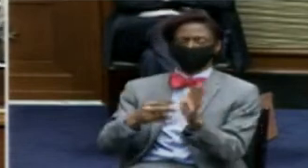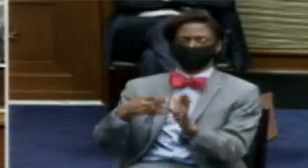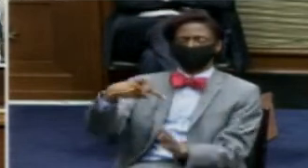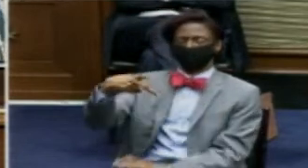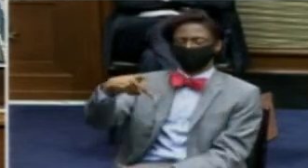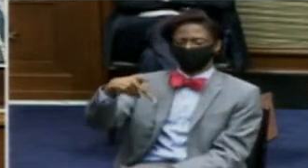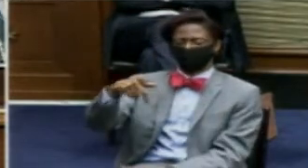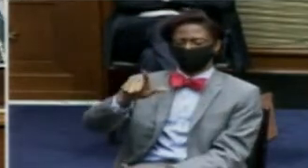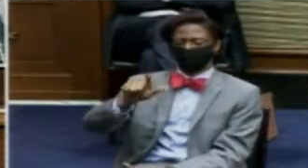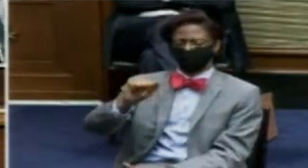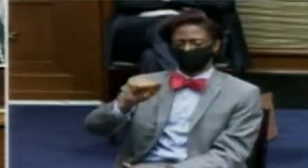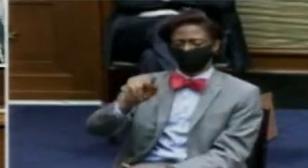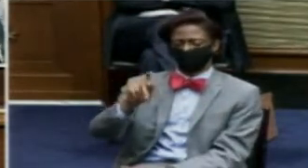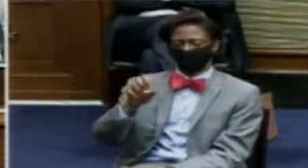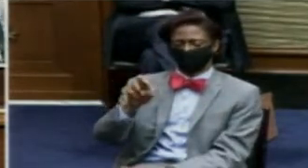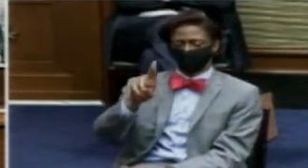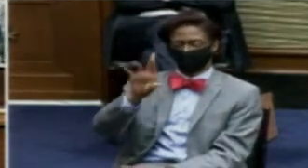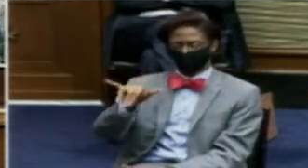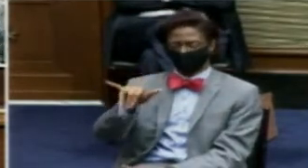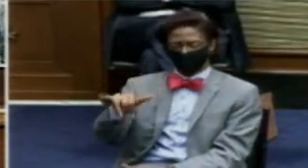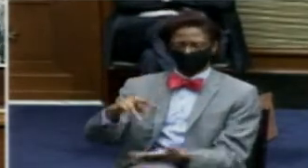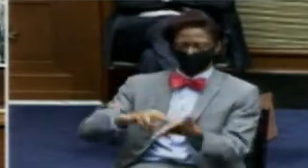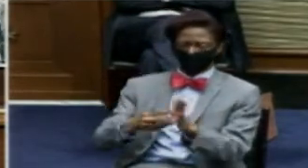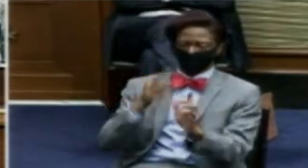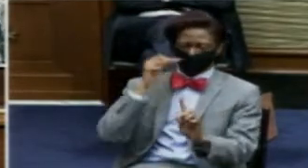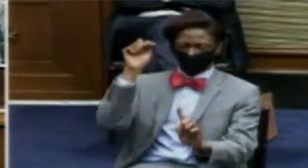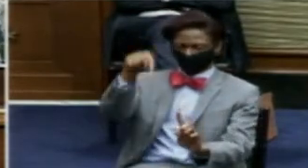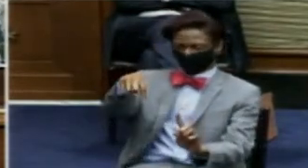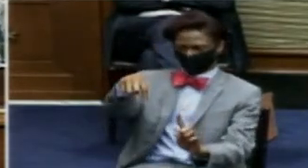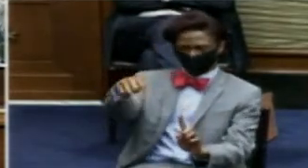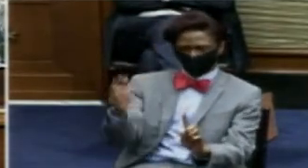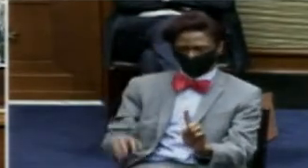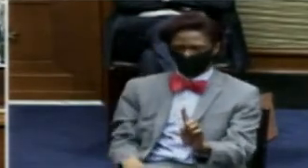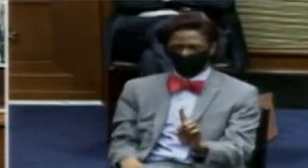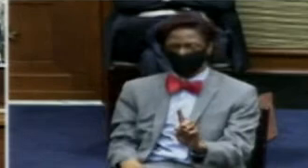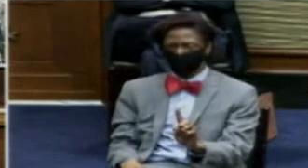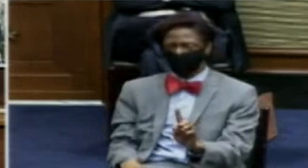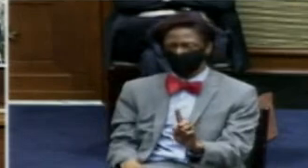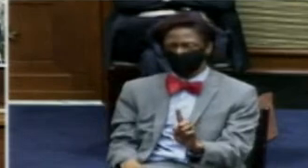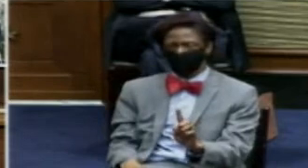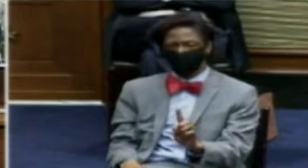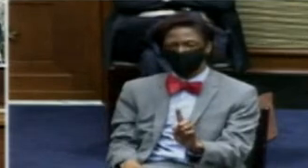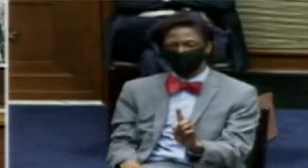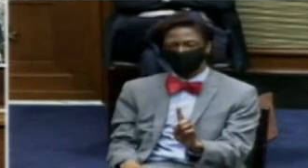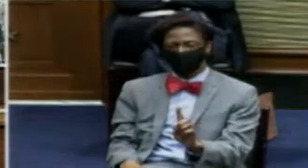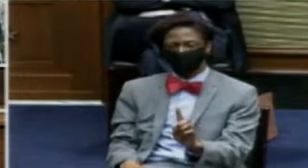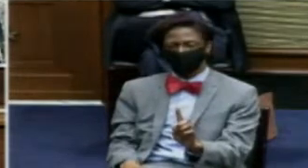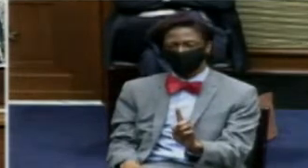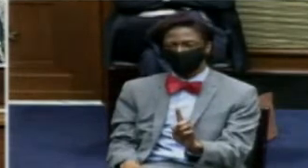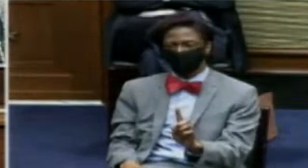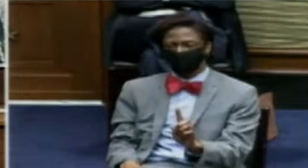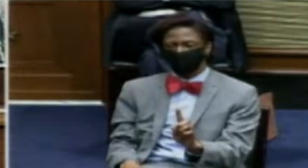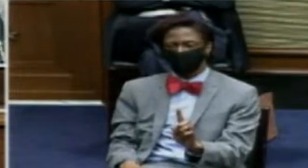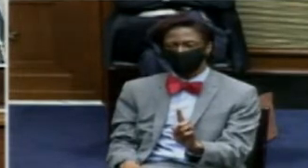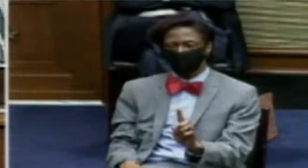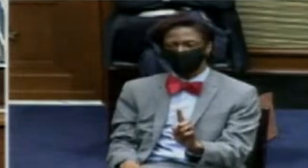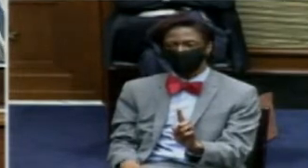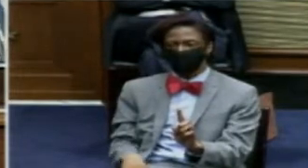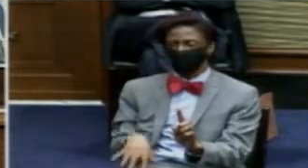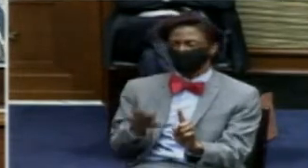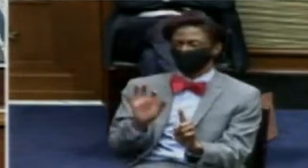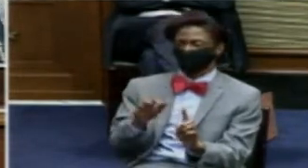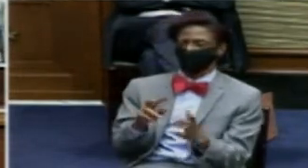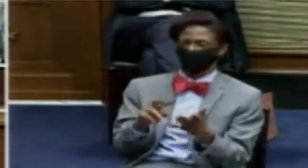mean in this context? Supreme Court has held that the phrase means Congress